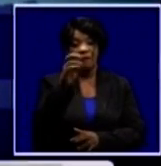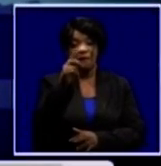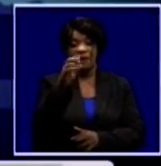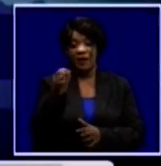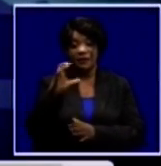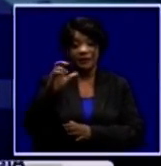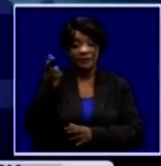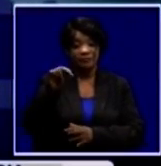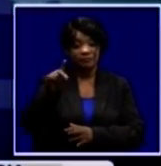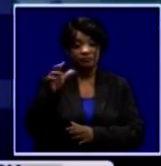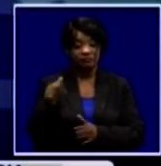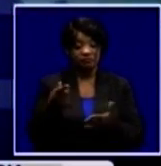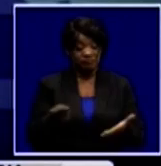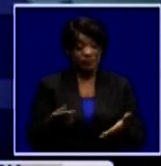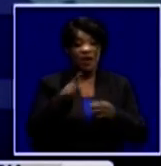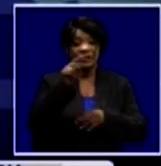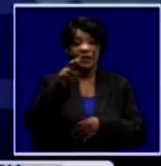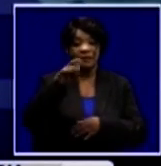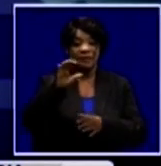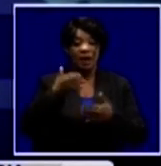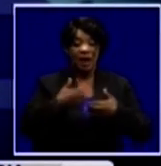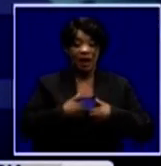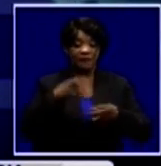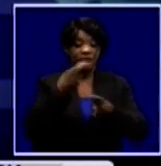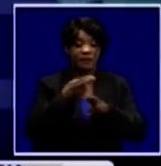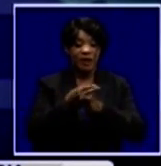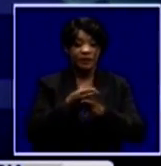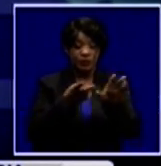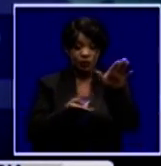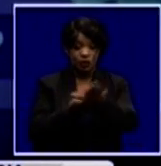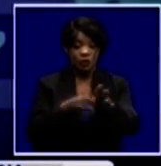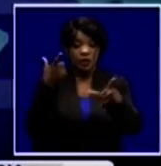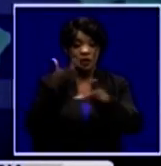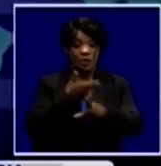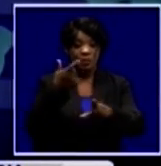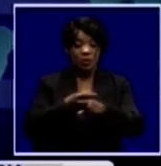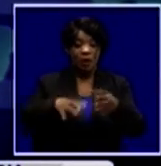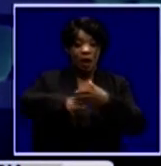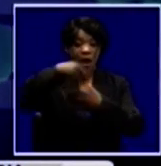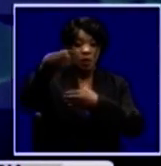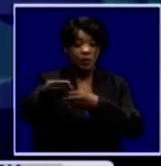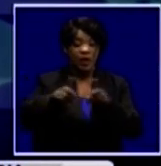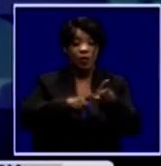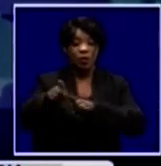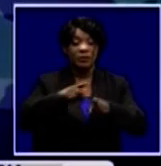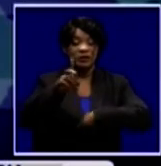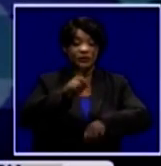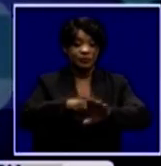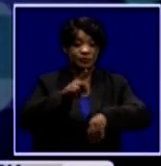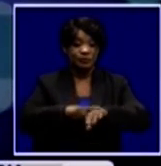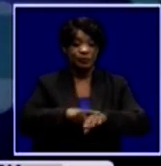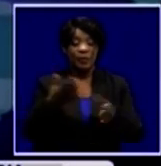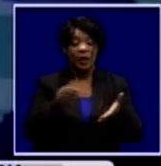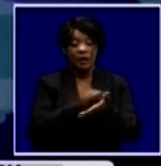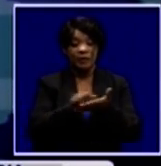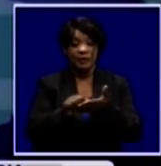says this is because the national broadcaster does not have the rights to televise the Chipolo Polos away games. She said this in a statement